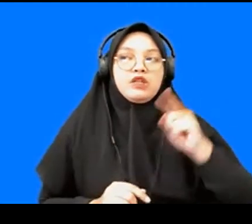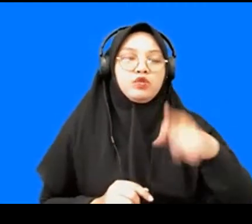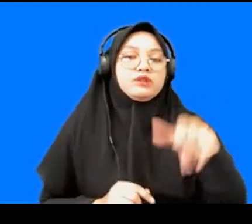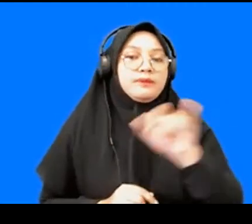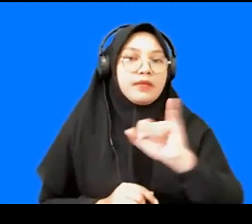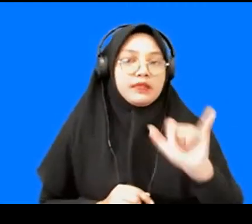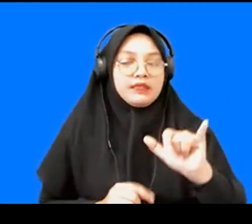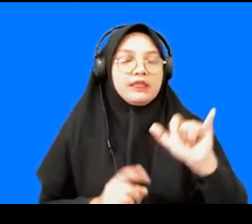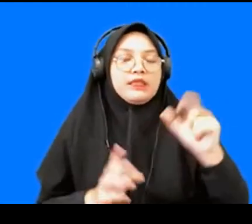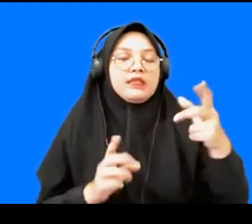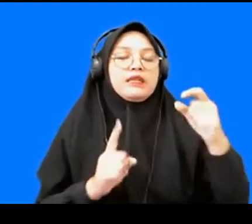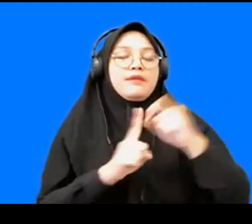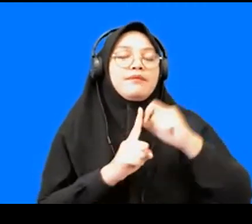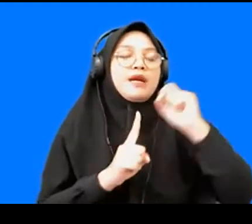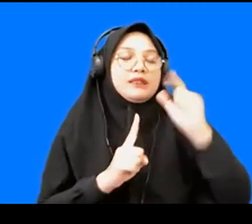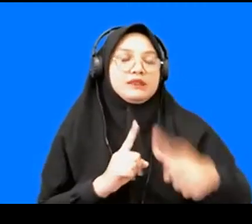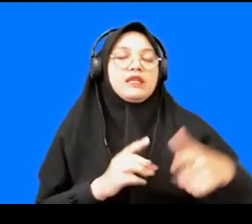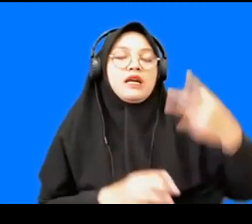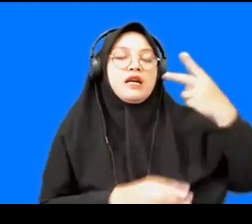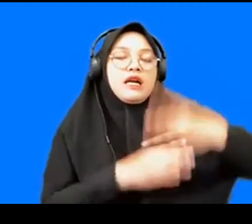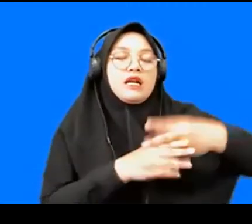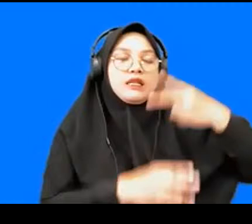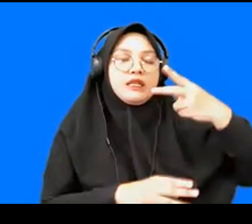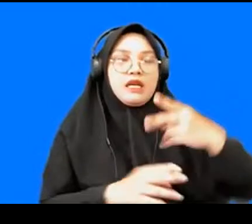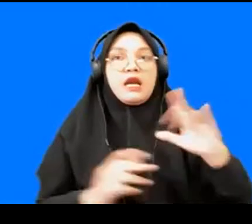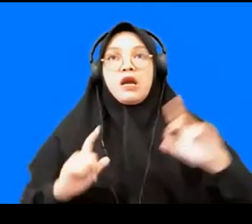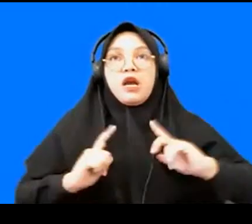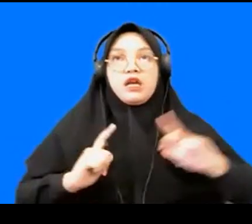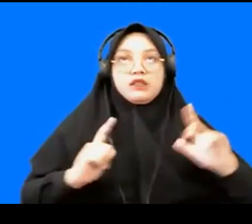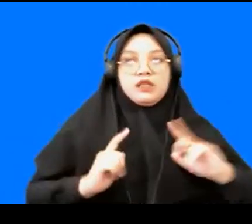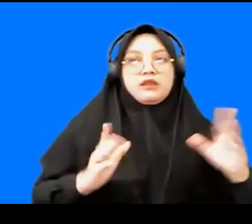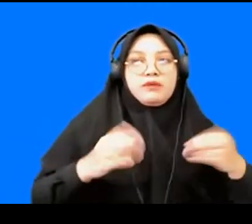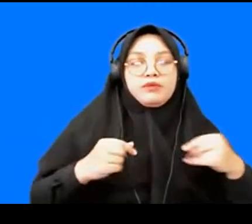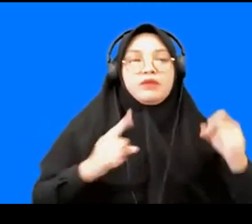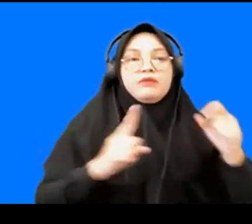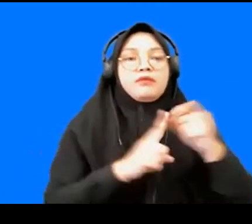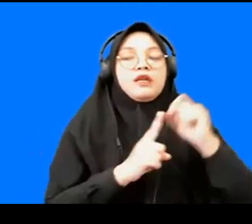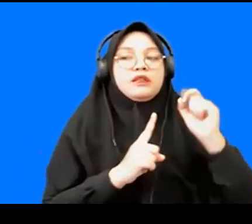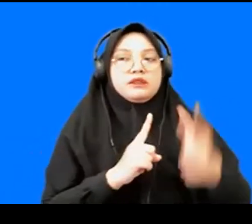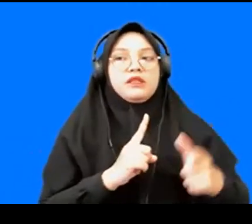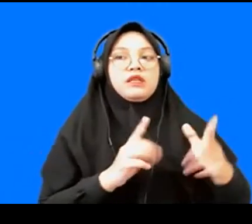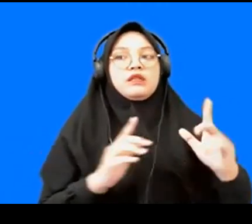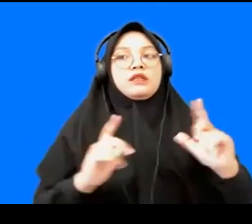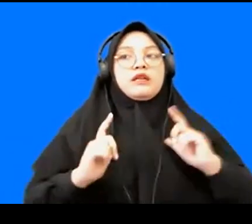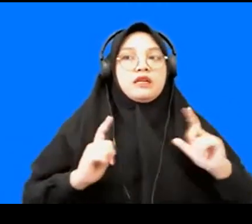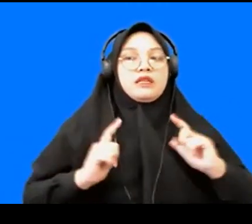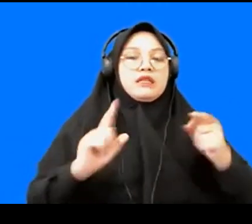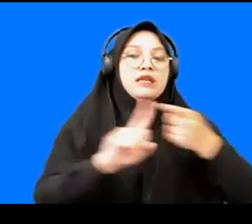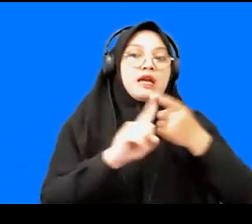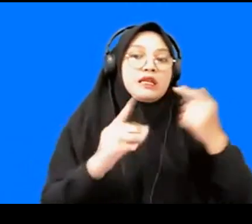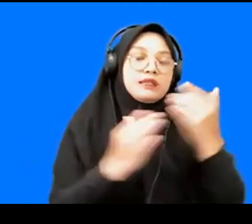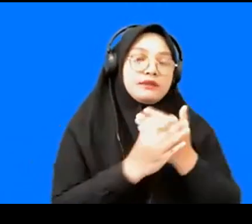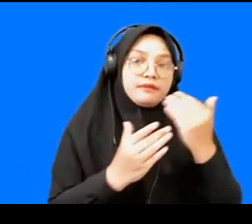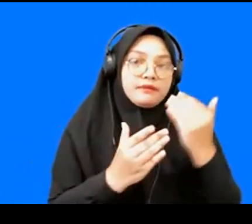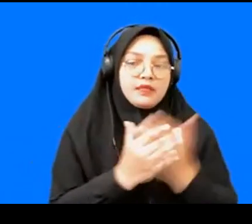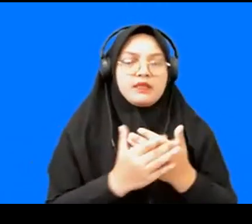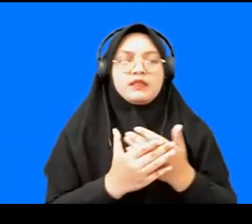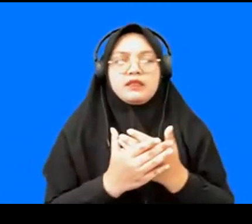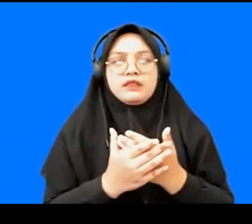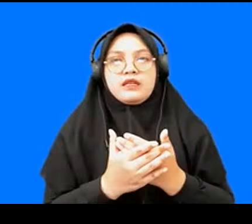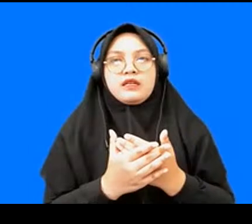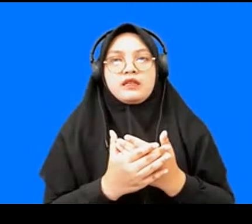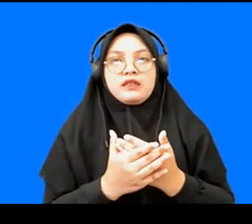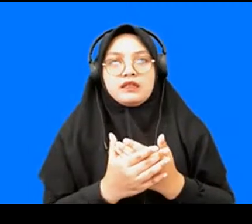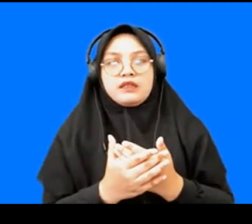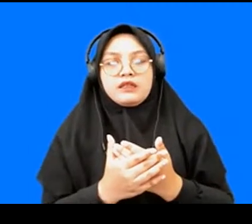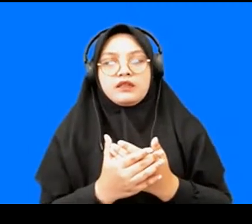or her income, and then you tax it again. Actually, no, because we are taxing the network,